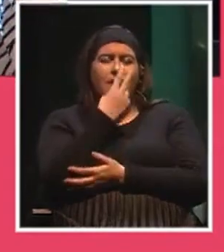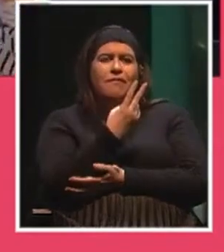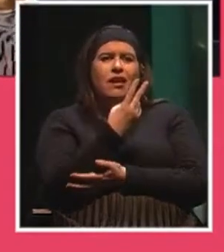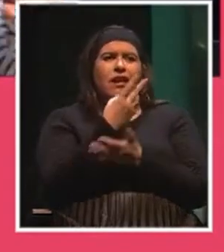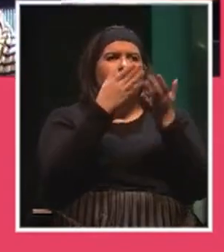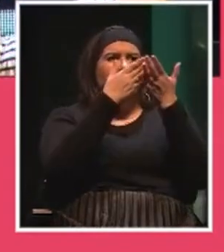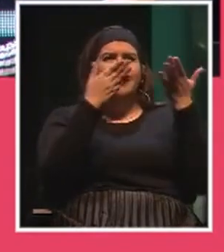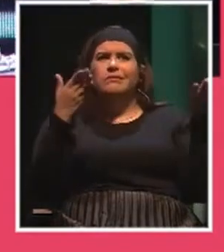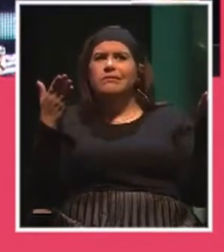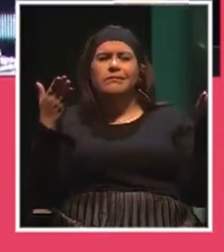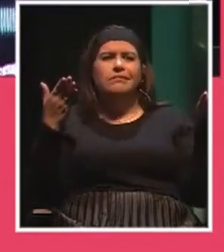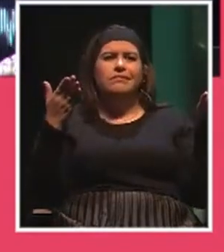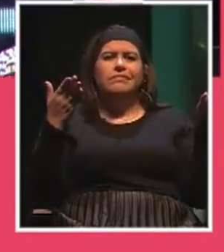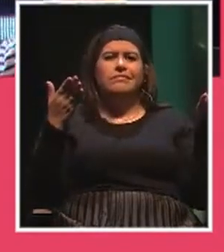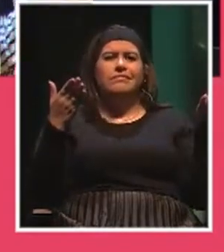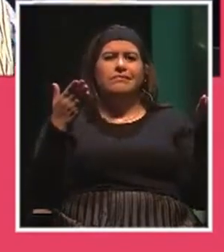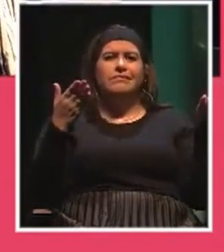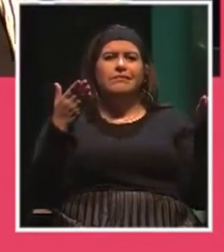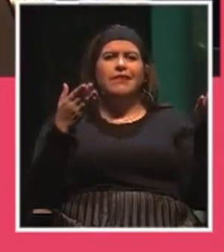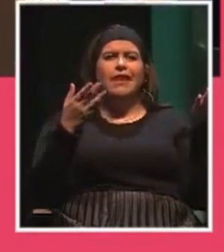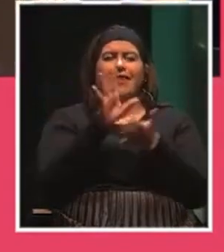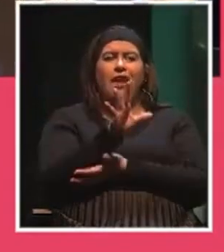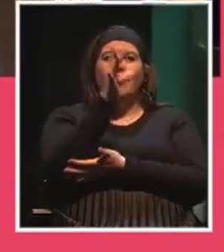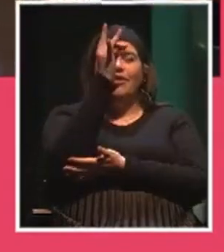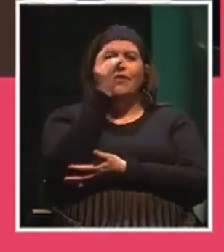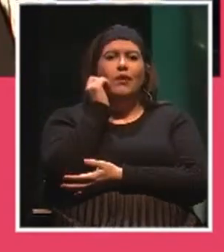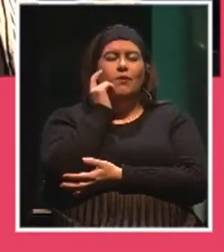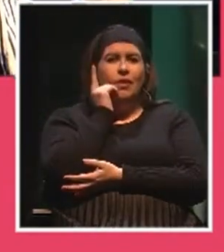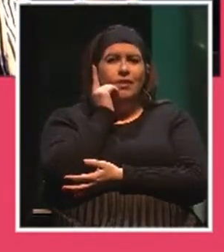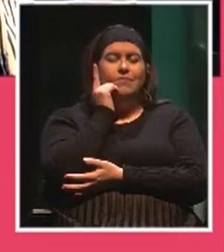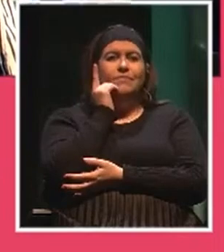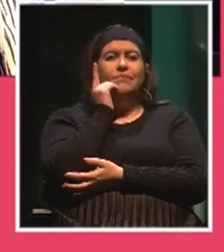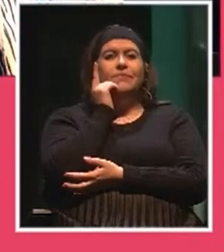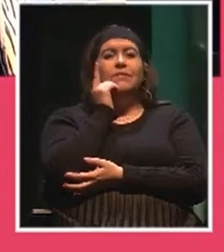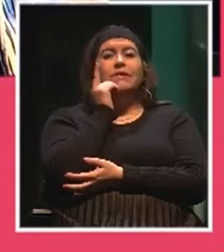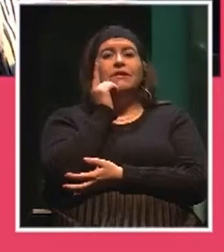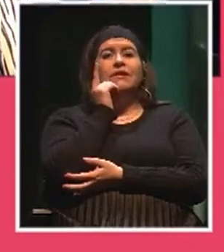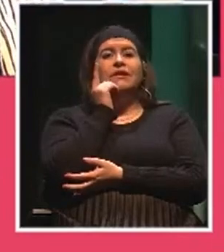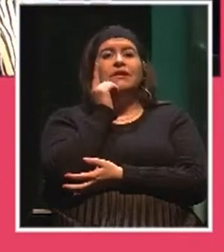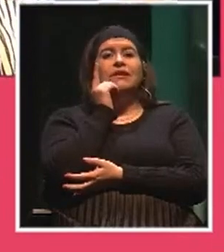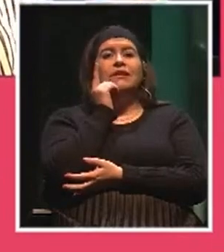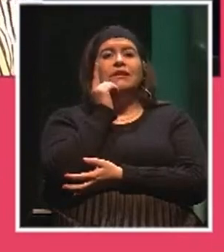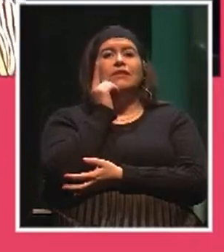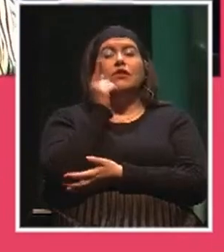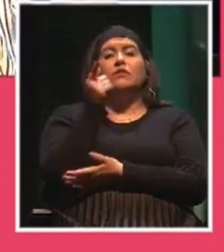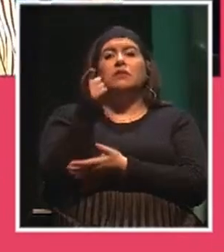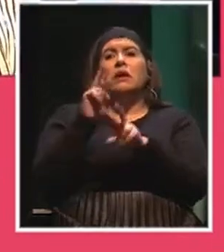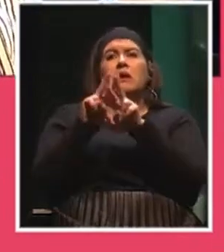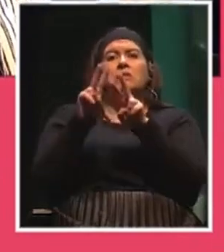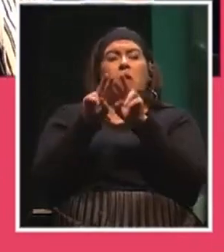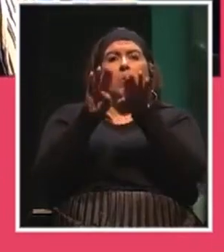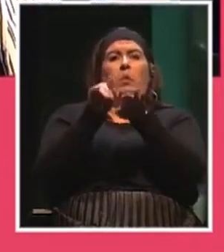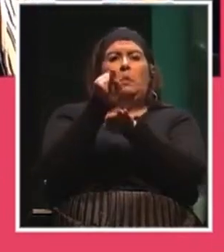we had a system where like you cookied yourself when you start using the site and you